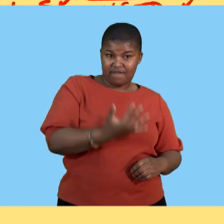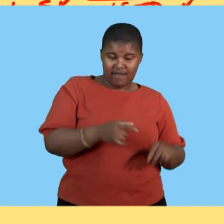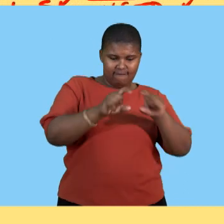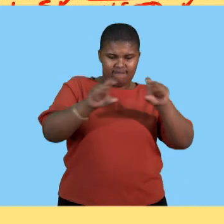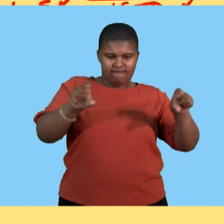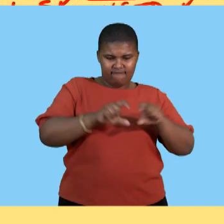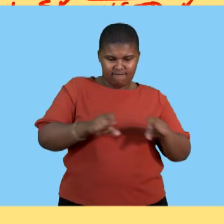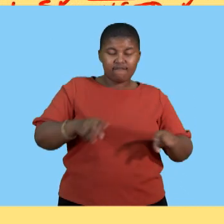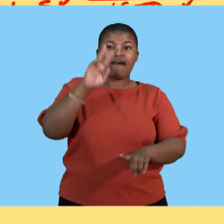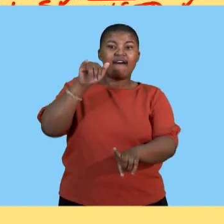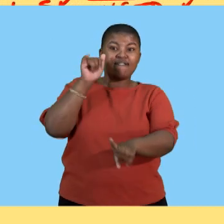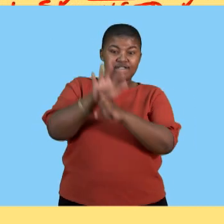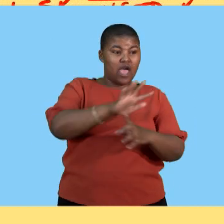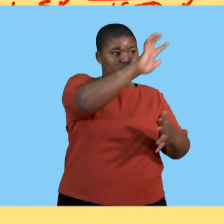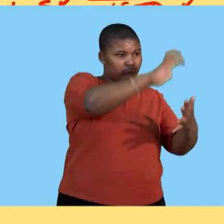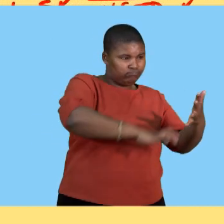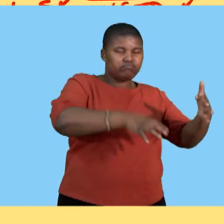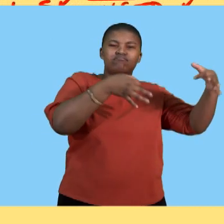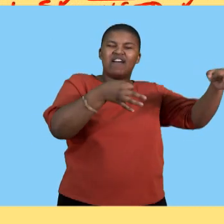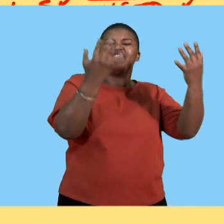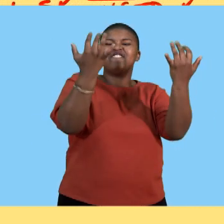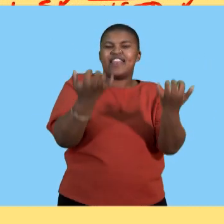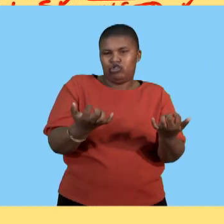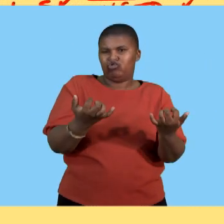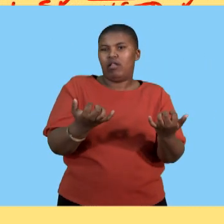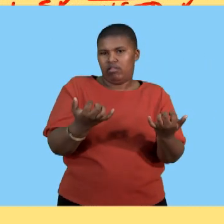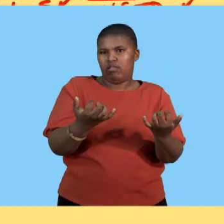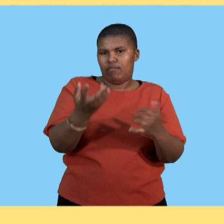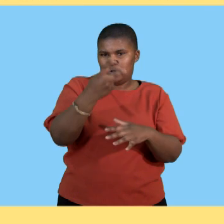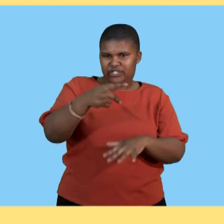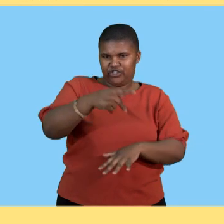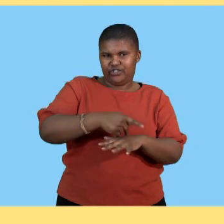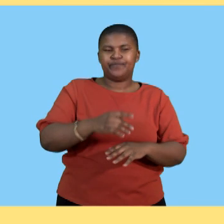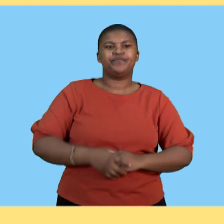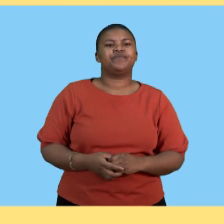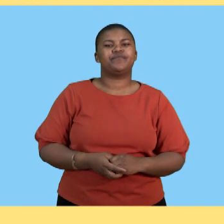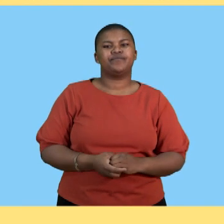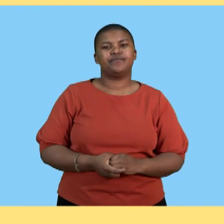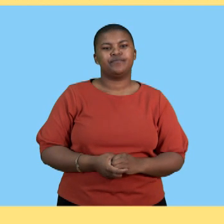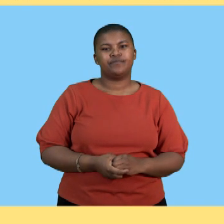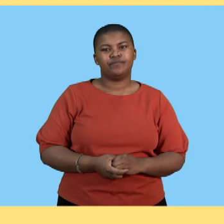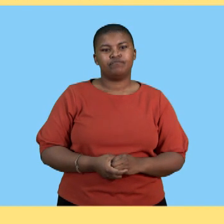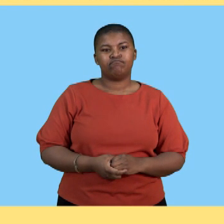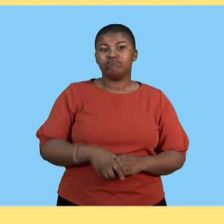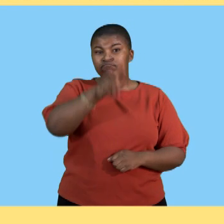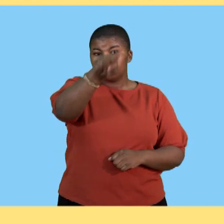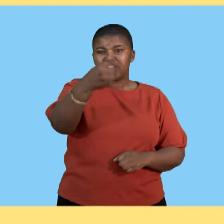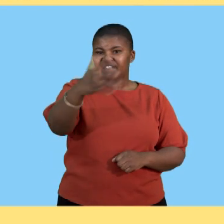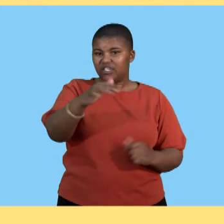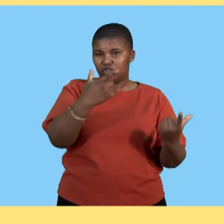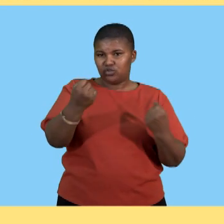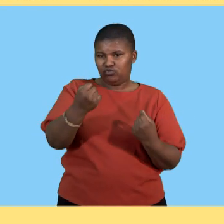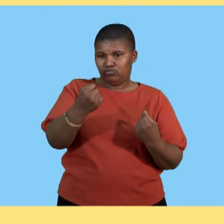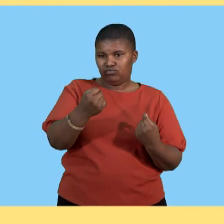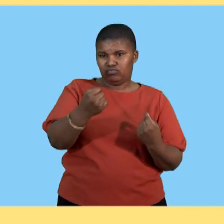5 affect your statement of financial position. All right? There it is. This is what we